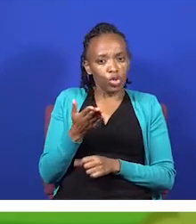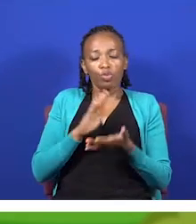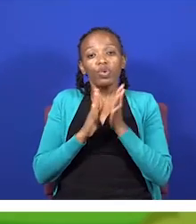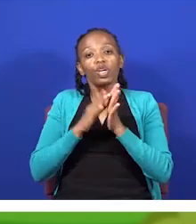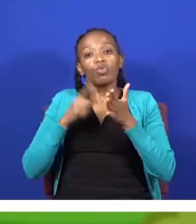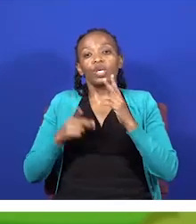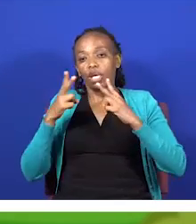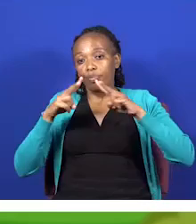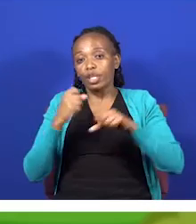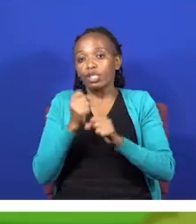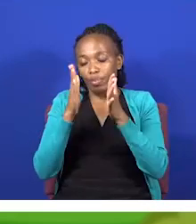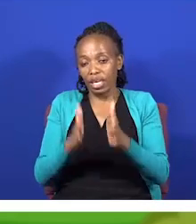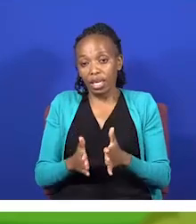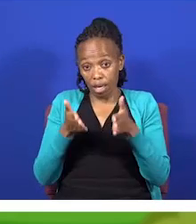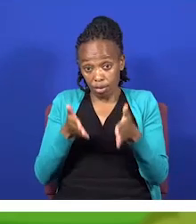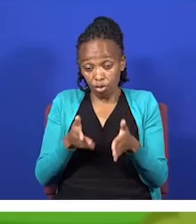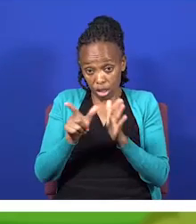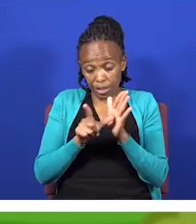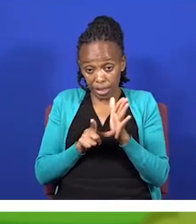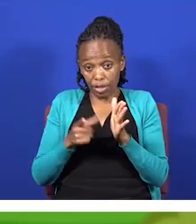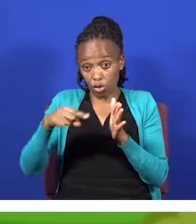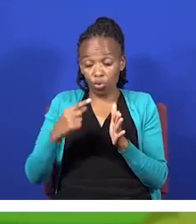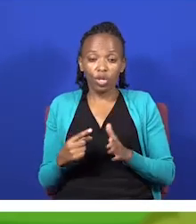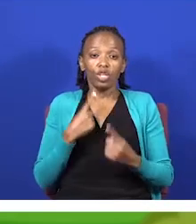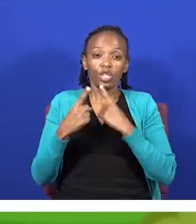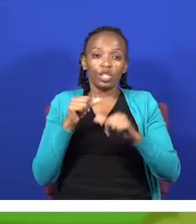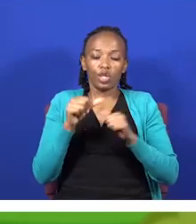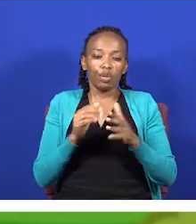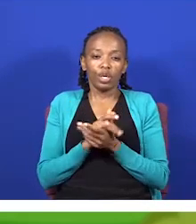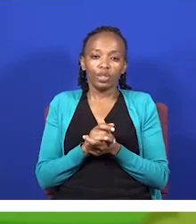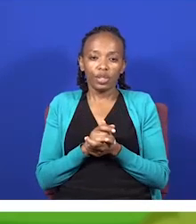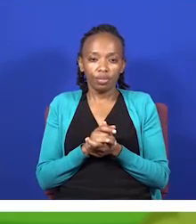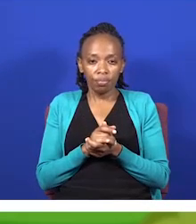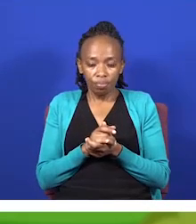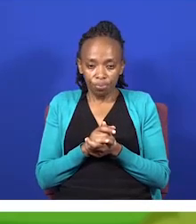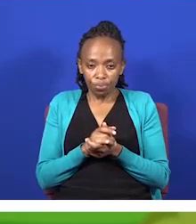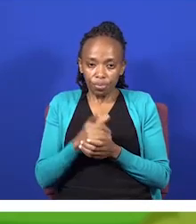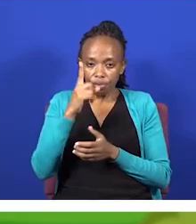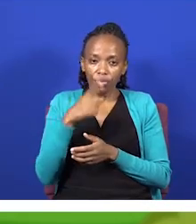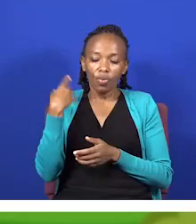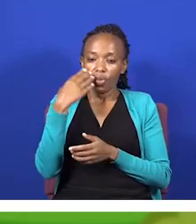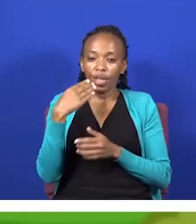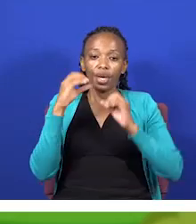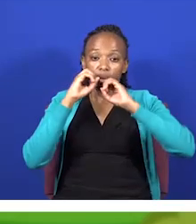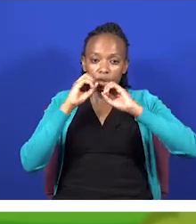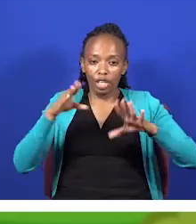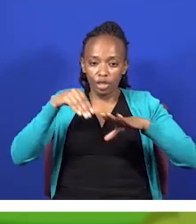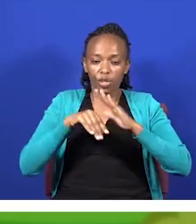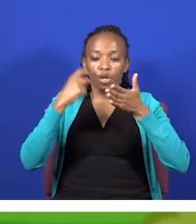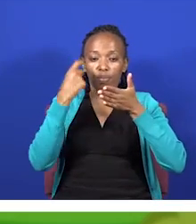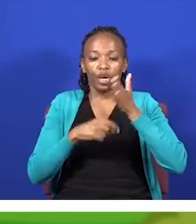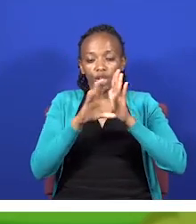became a peacemaker. So today's lesson, we are going to talk about one of the Beatitudes in the book of